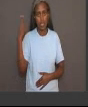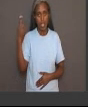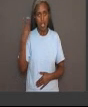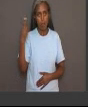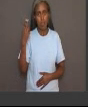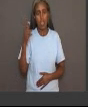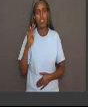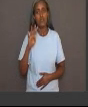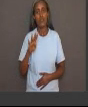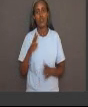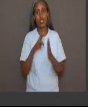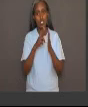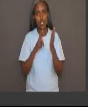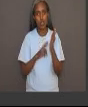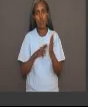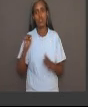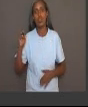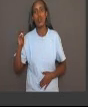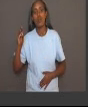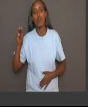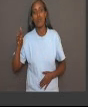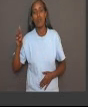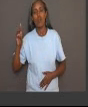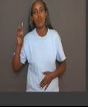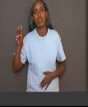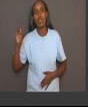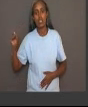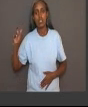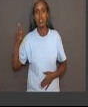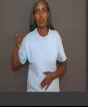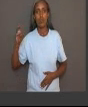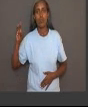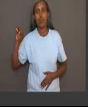We apply the fourth rule, modus ponens.